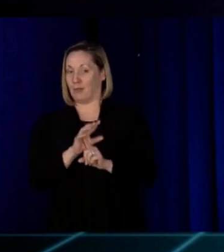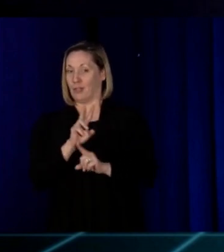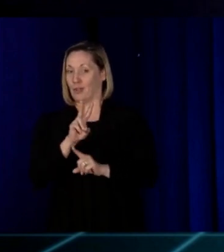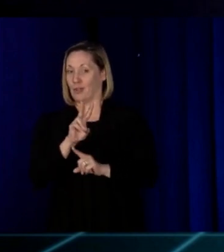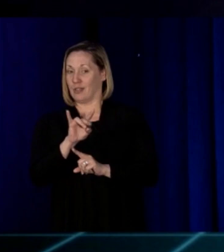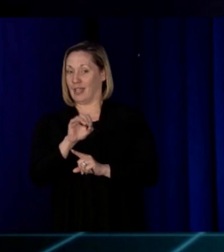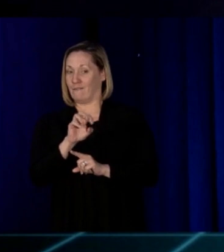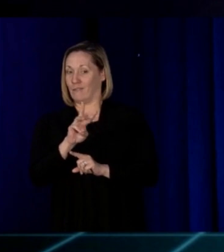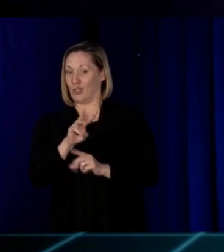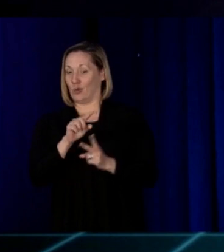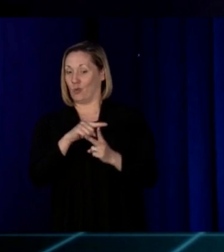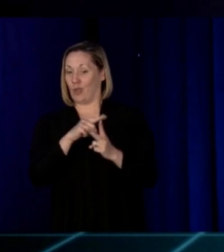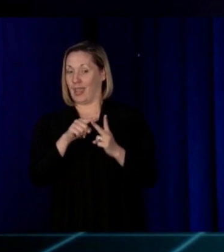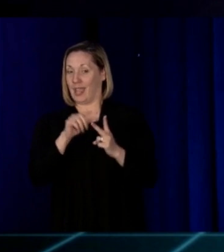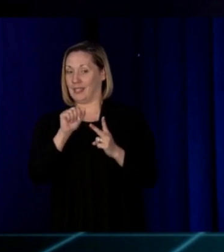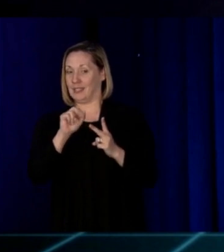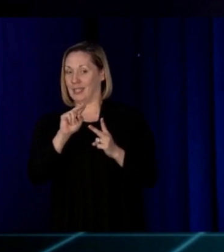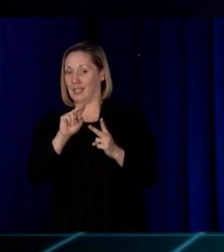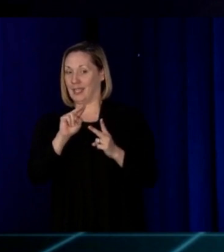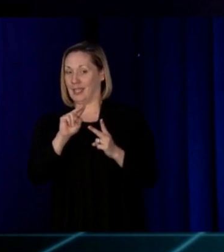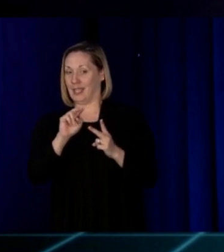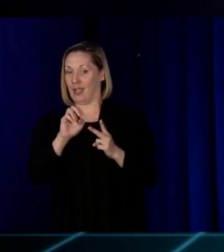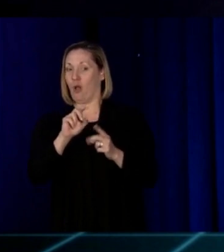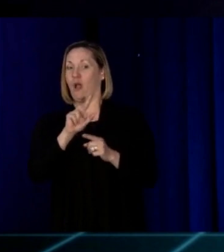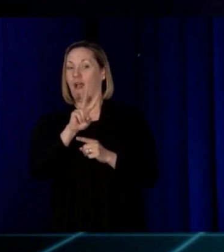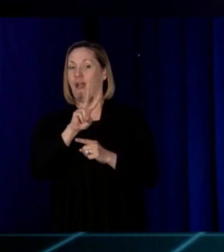and Angular, which is the x-axis.